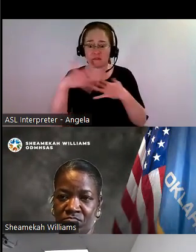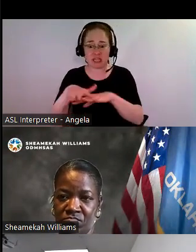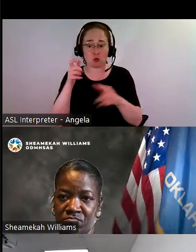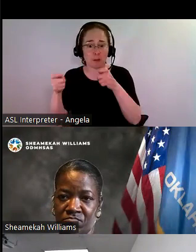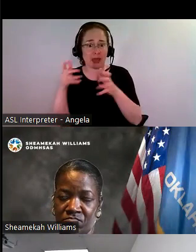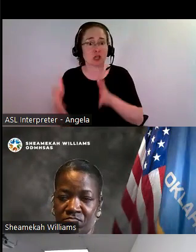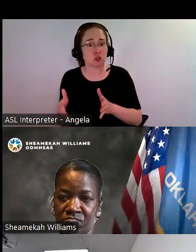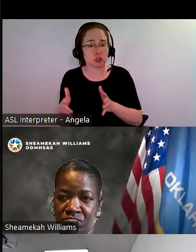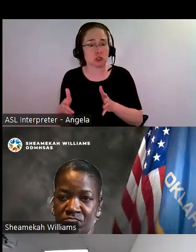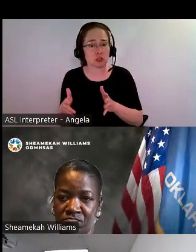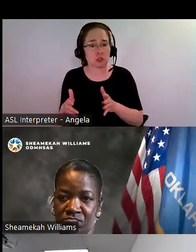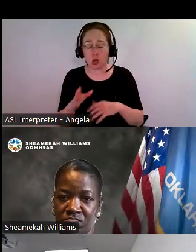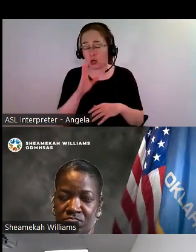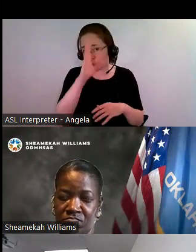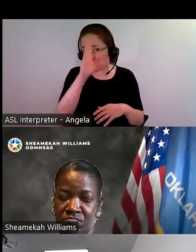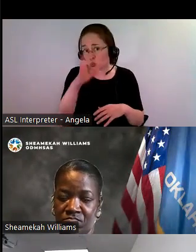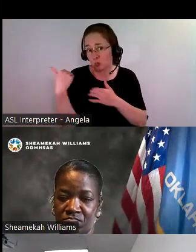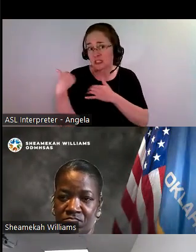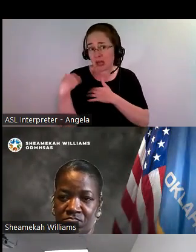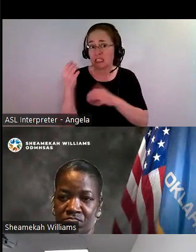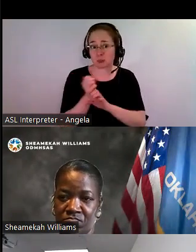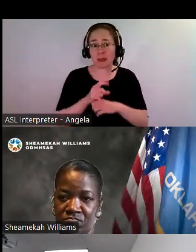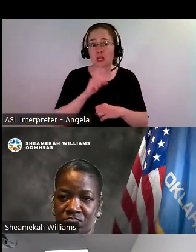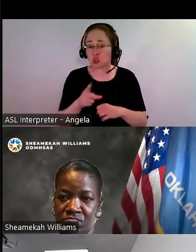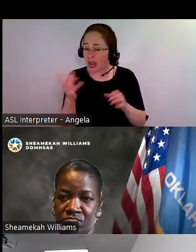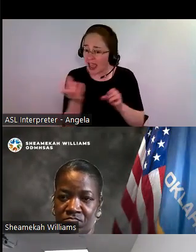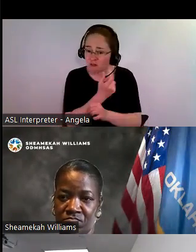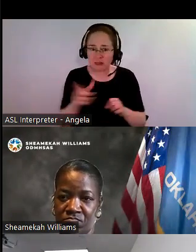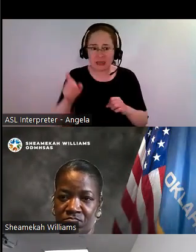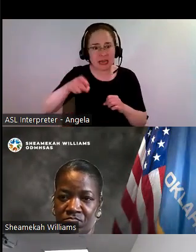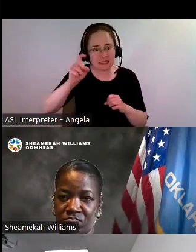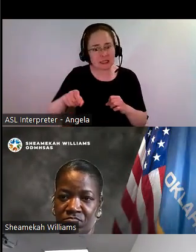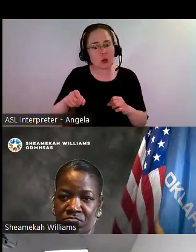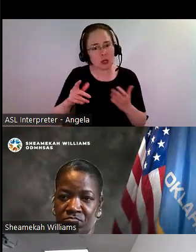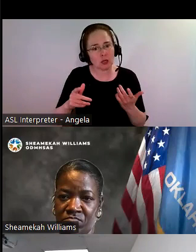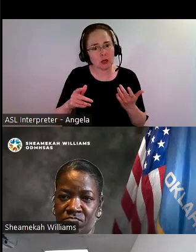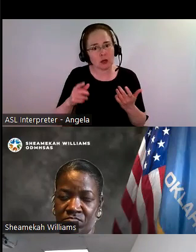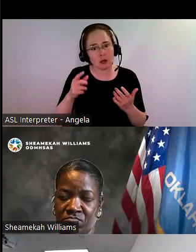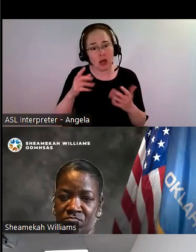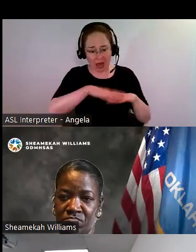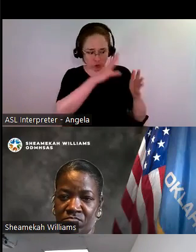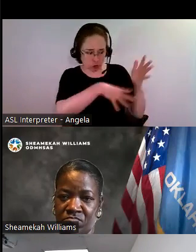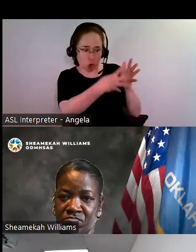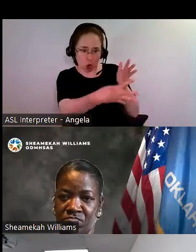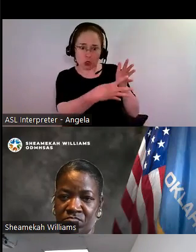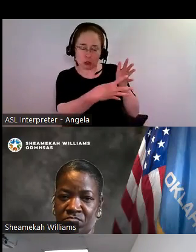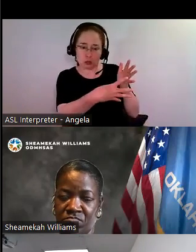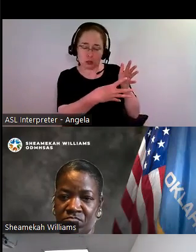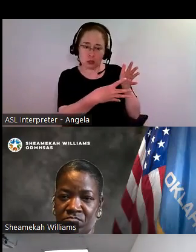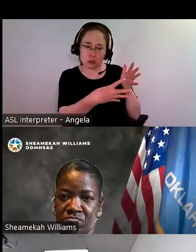and they're directly responsible for making sure that everything that's necessary really in the chart, but some of